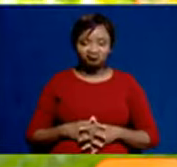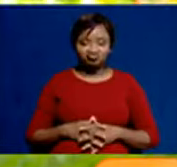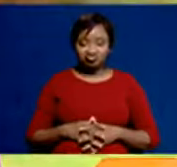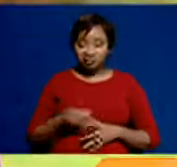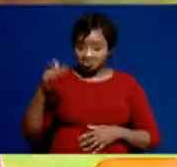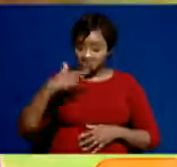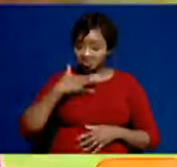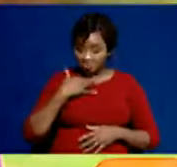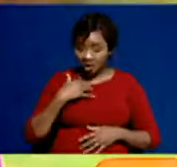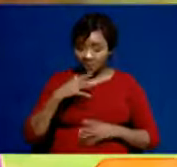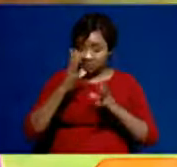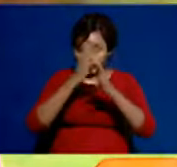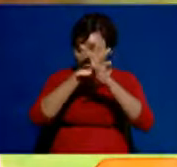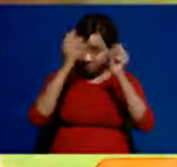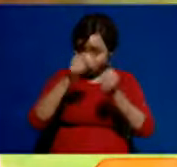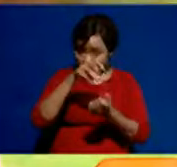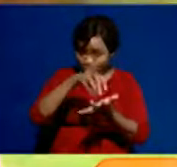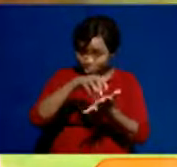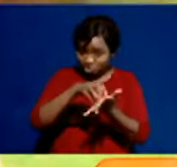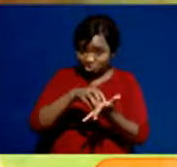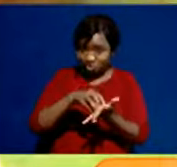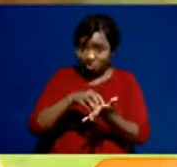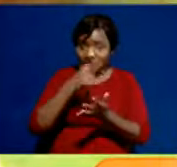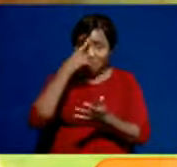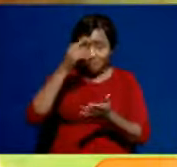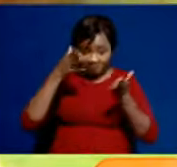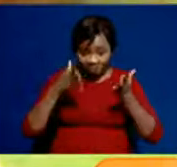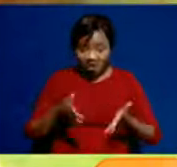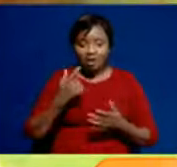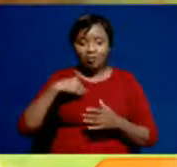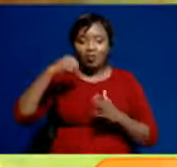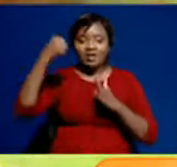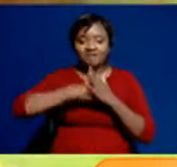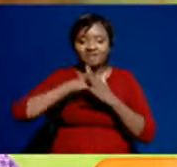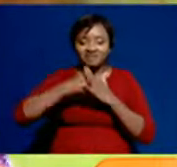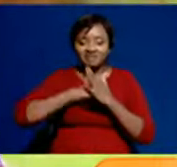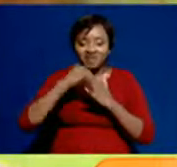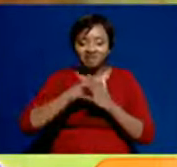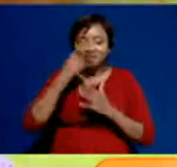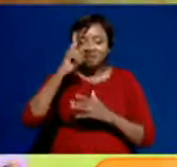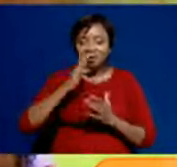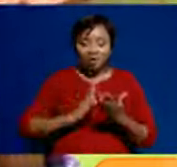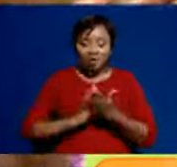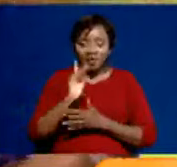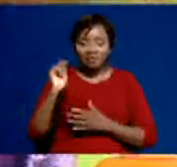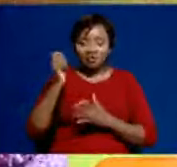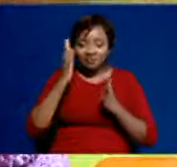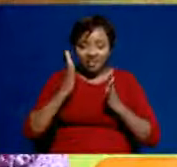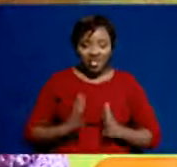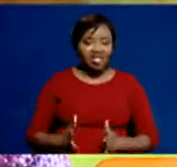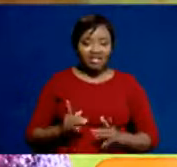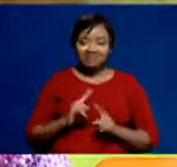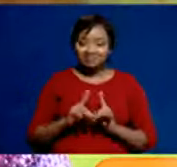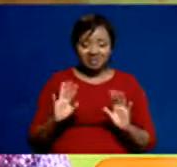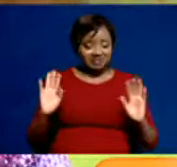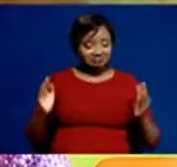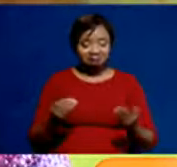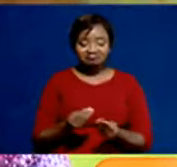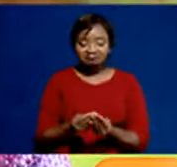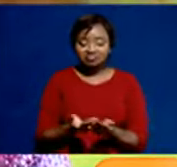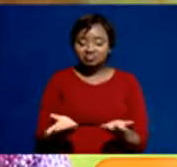ambitions? Right now, we are fighting for the rights of Kenyans, but I'll say all cards are